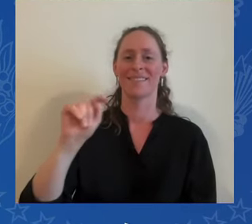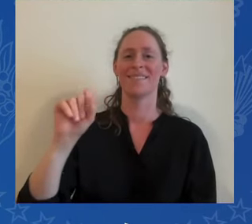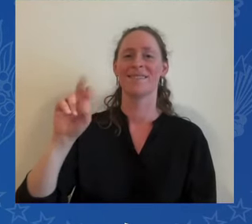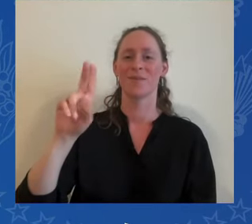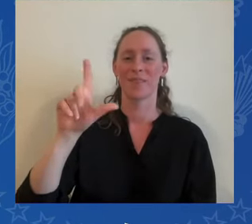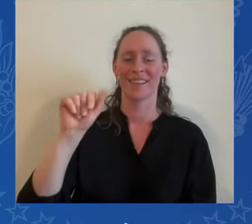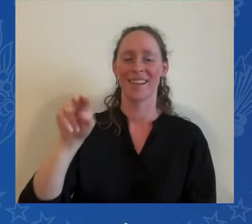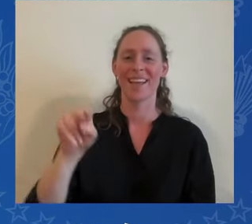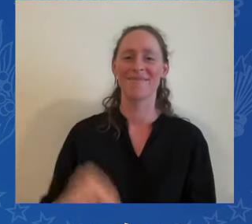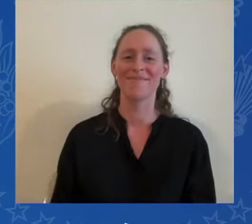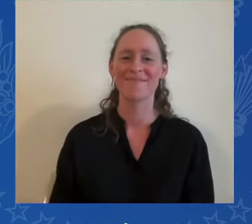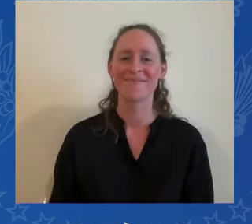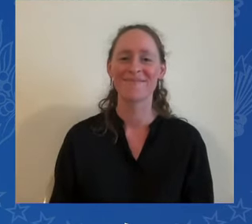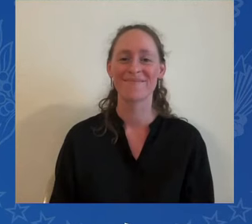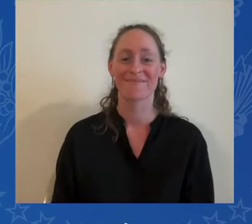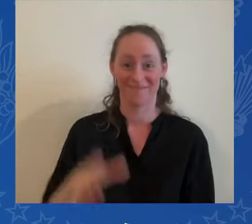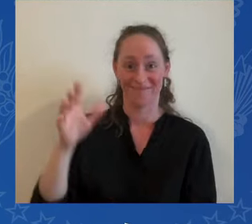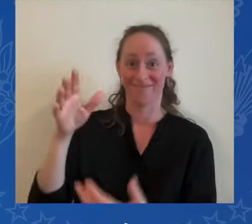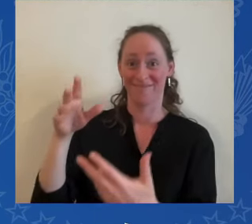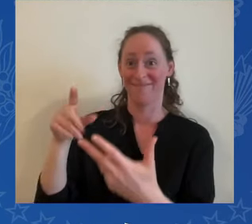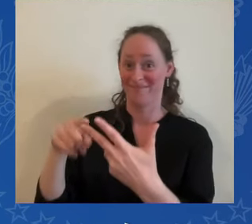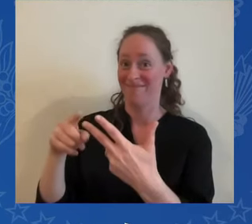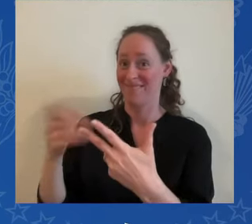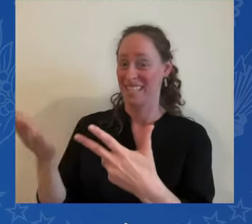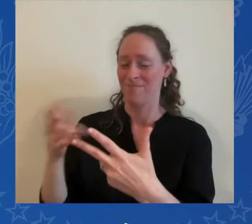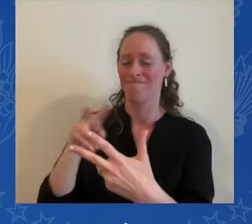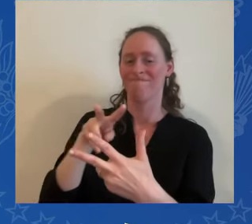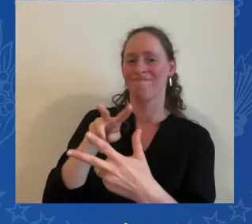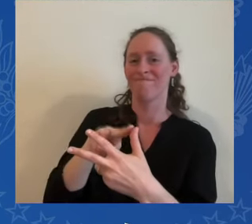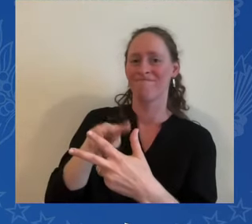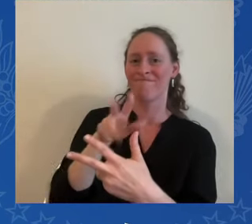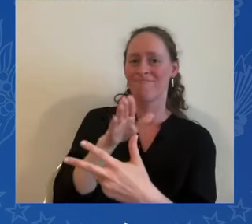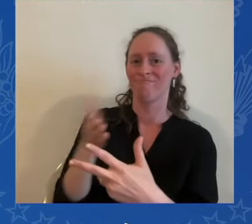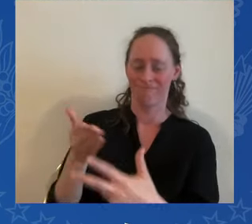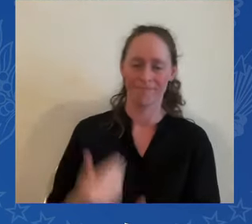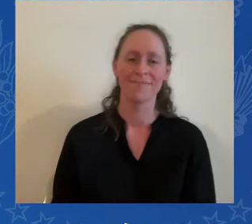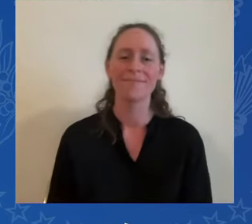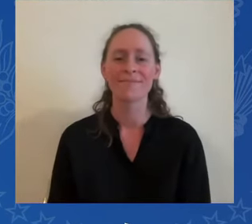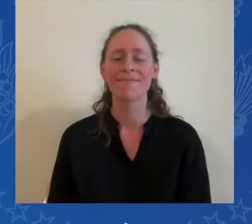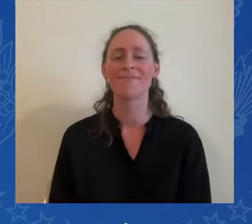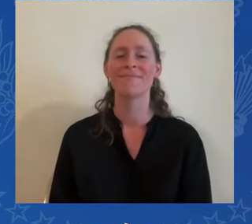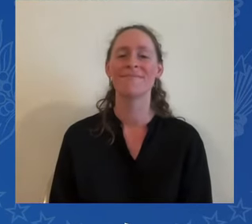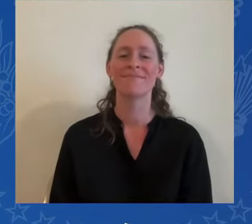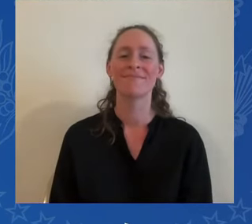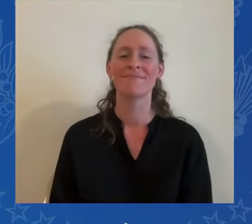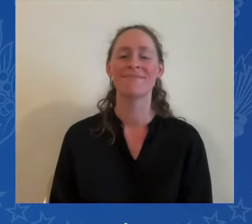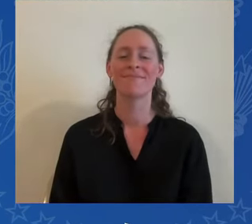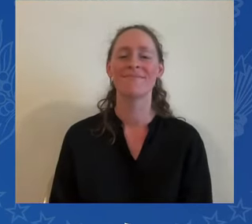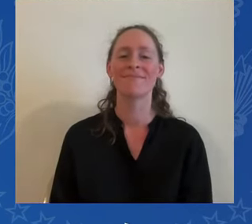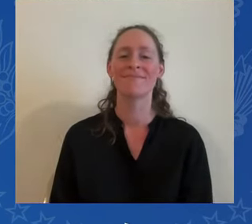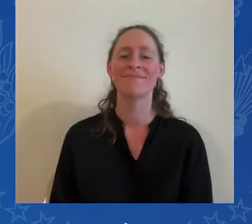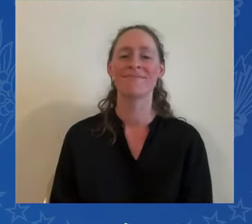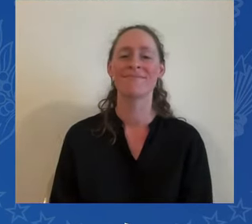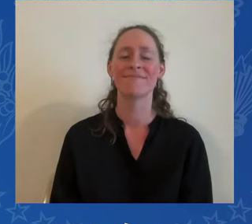brother. When they arrived at the apartment, Detective Moore and Rivera walked down the hallway in the back room to check on the